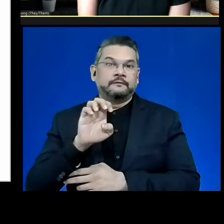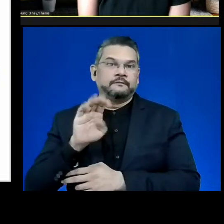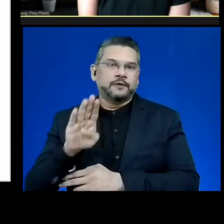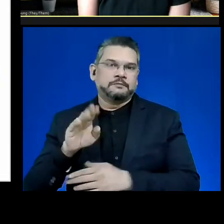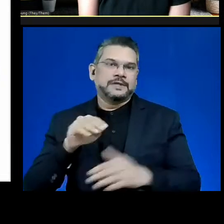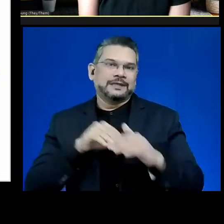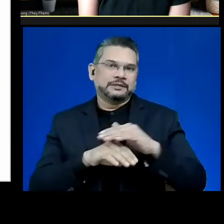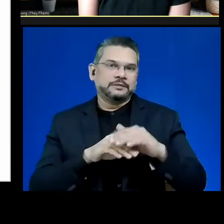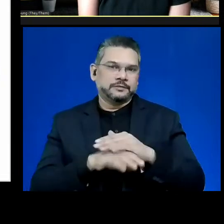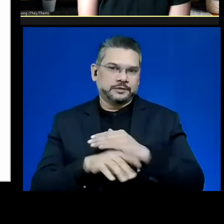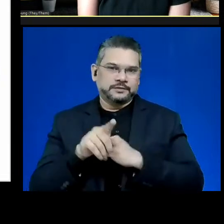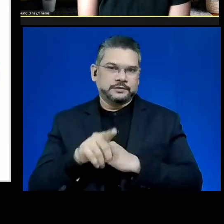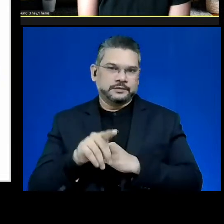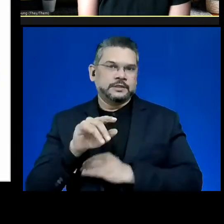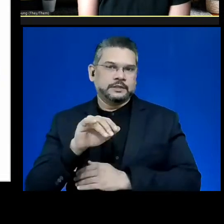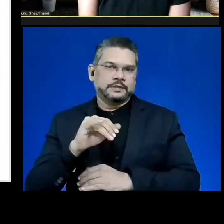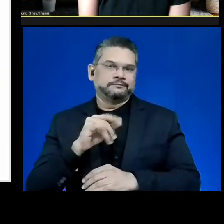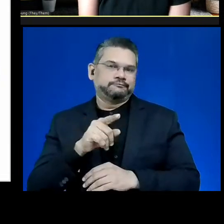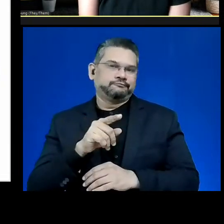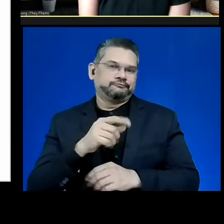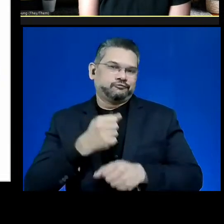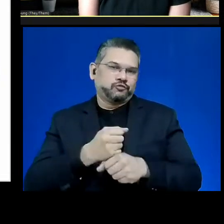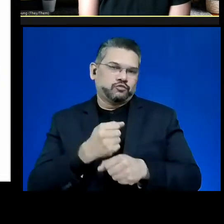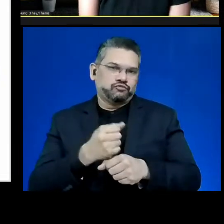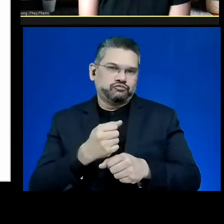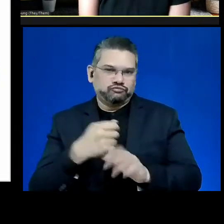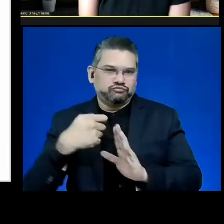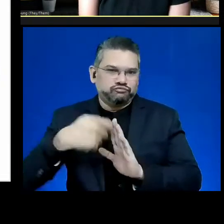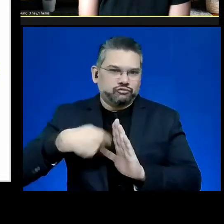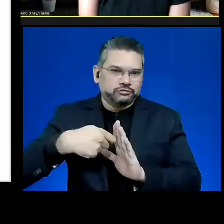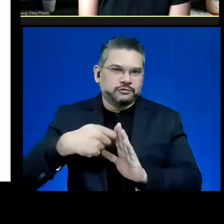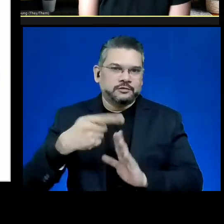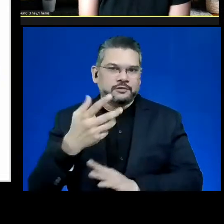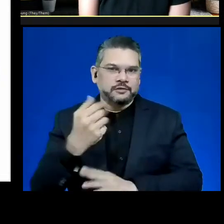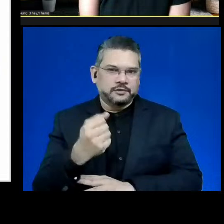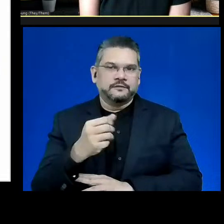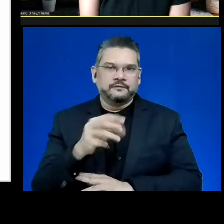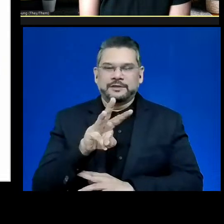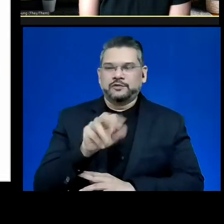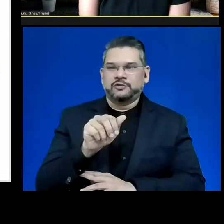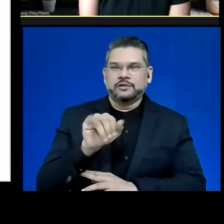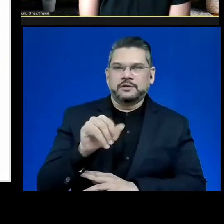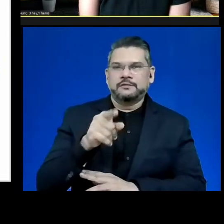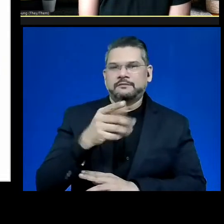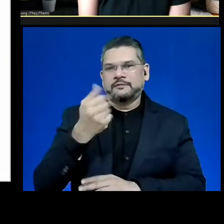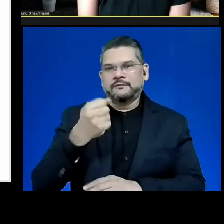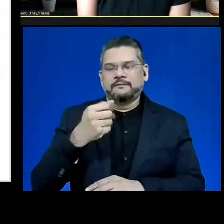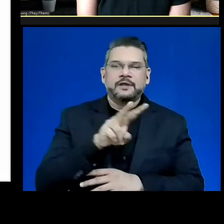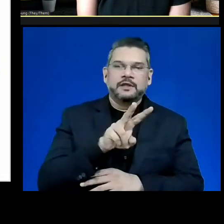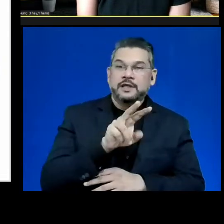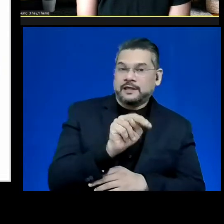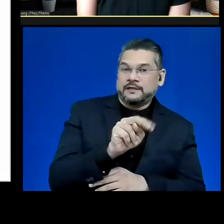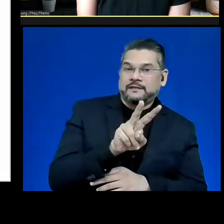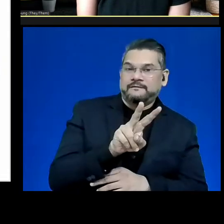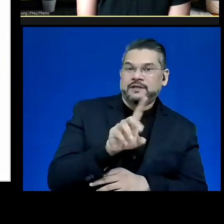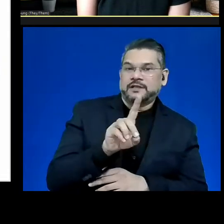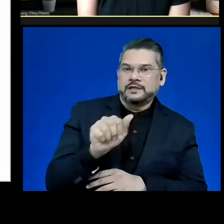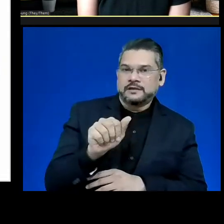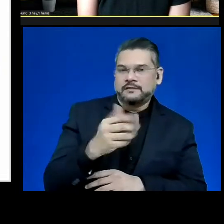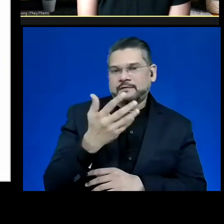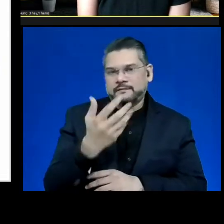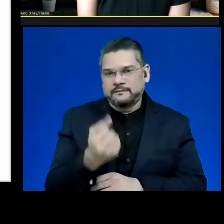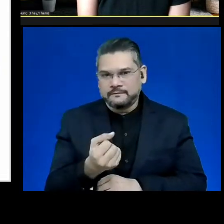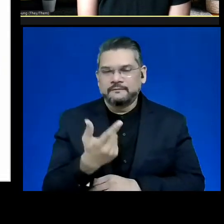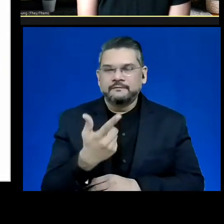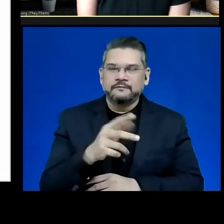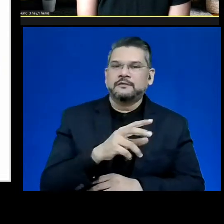resources on manual testing. You can also look through their manuals for NVDA, how to use them. There's a manual for how to